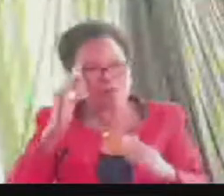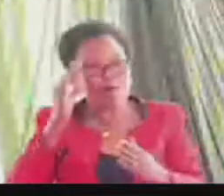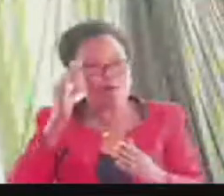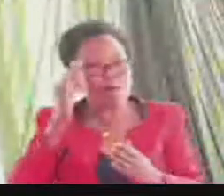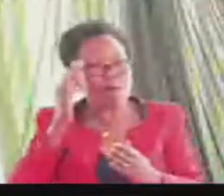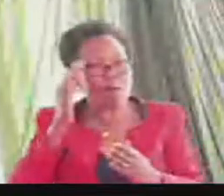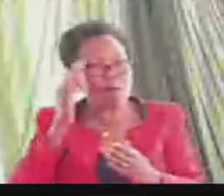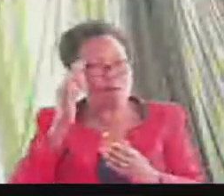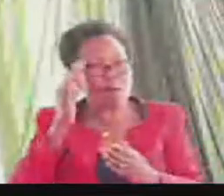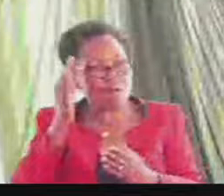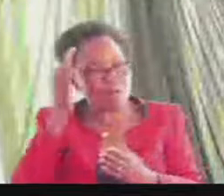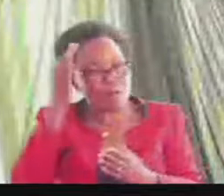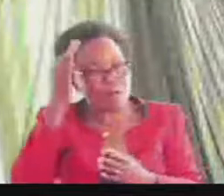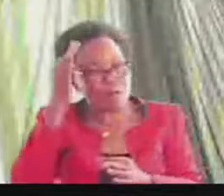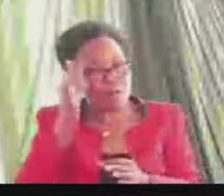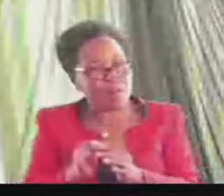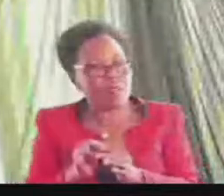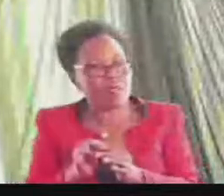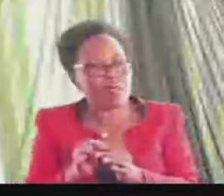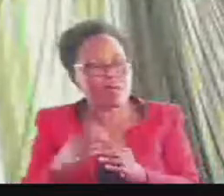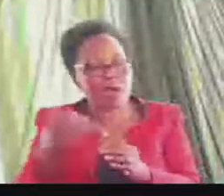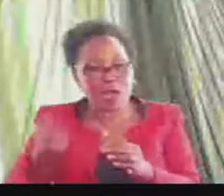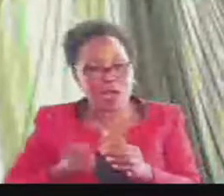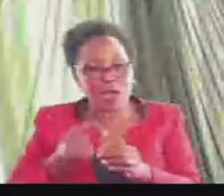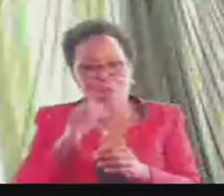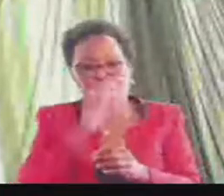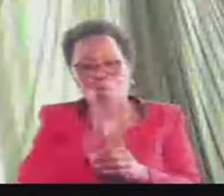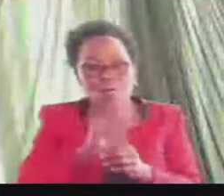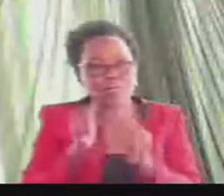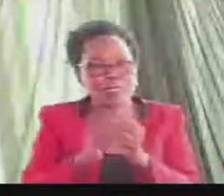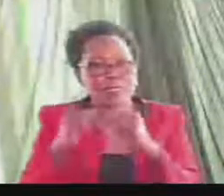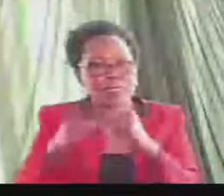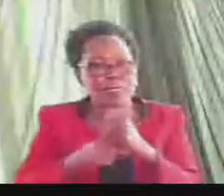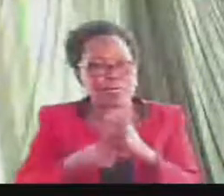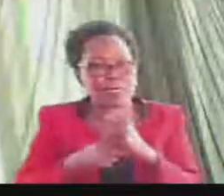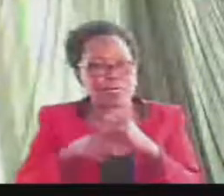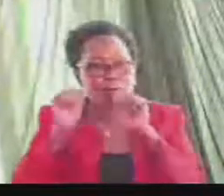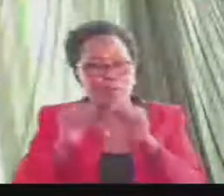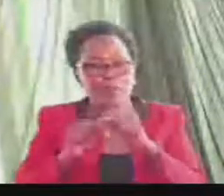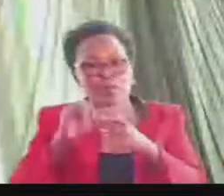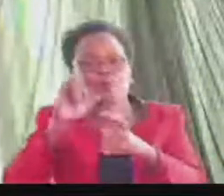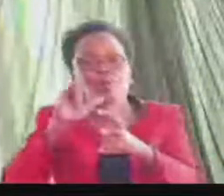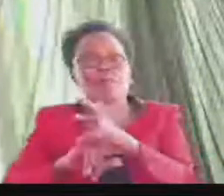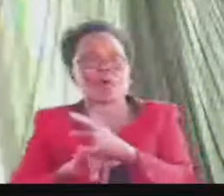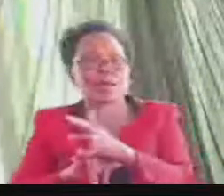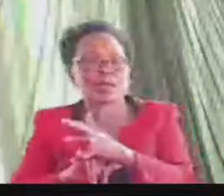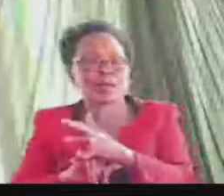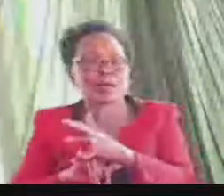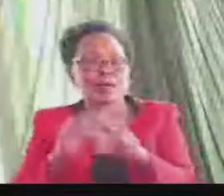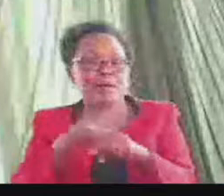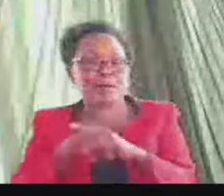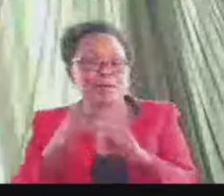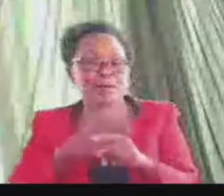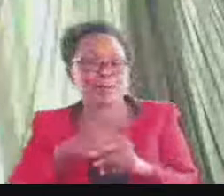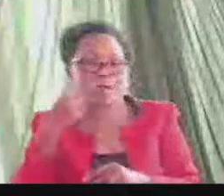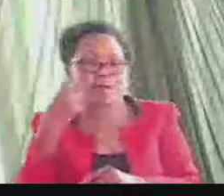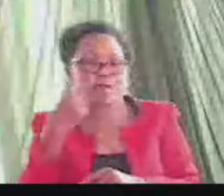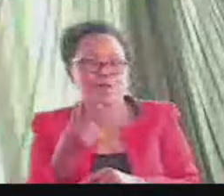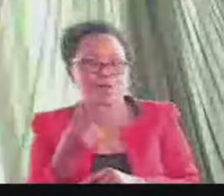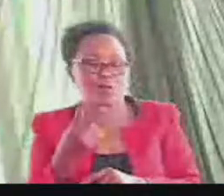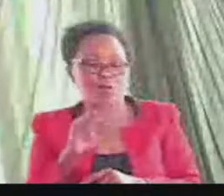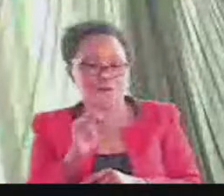a girl of 16 years can be married off. But my view is, first and foremost, you look at the